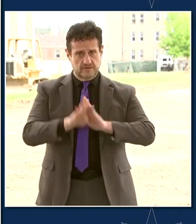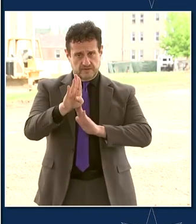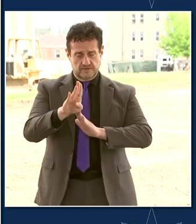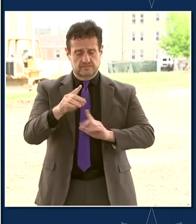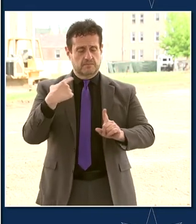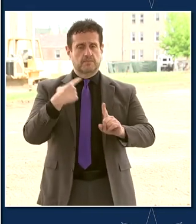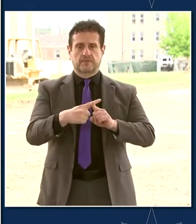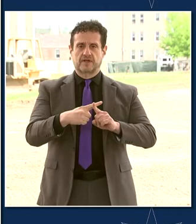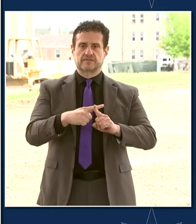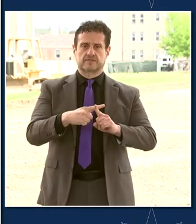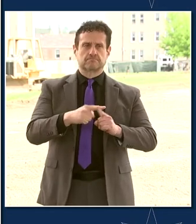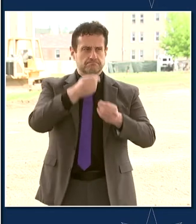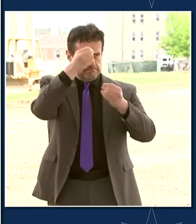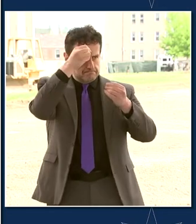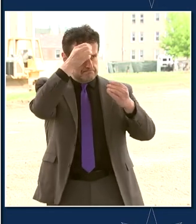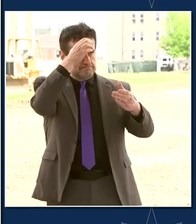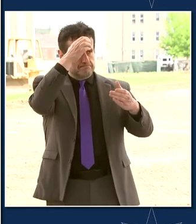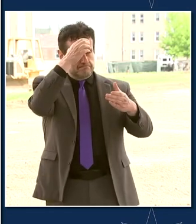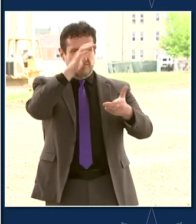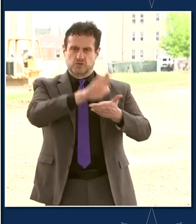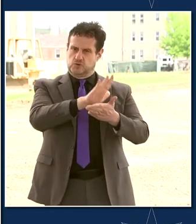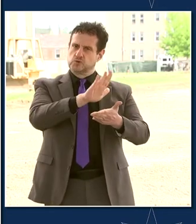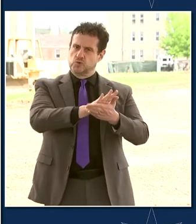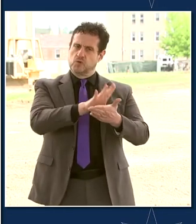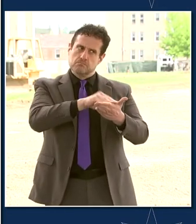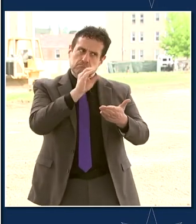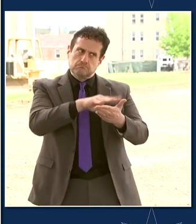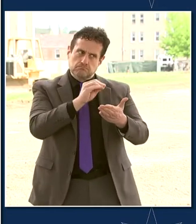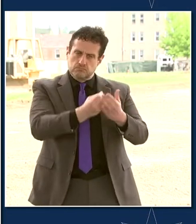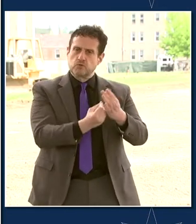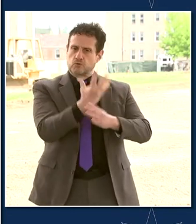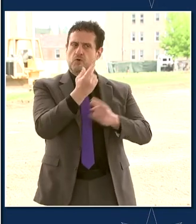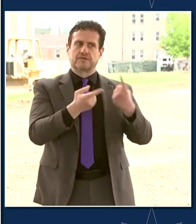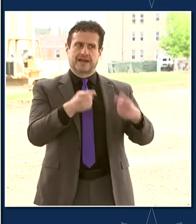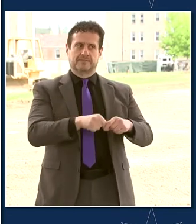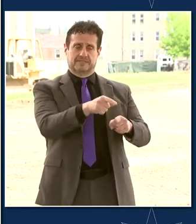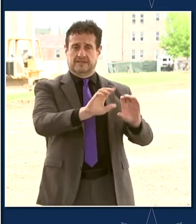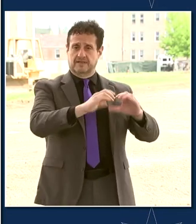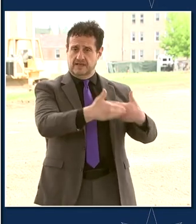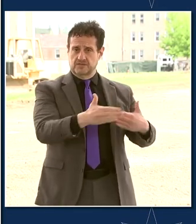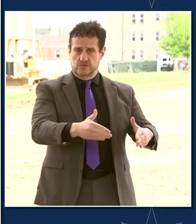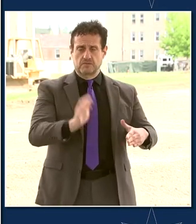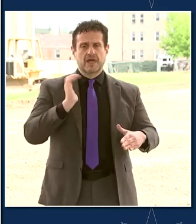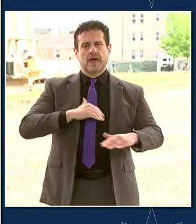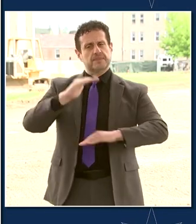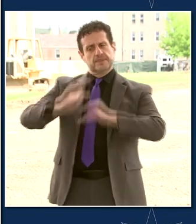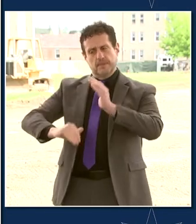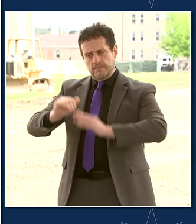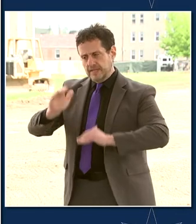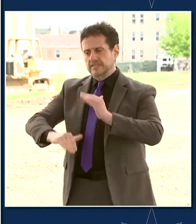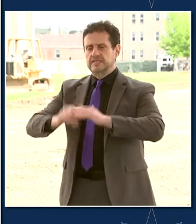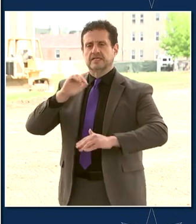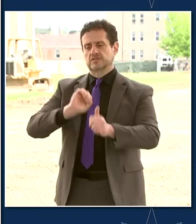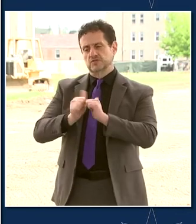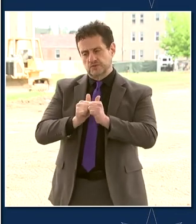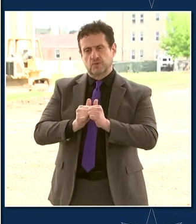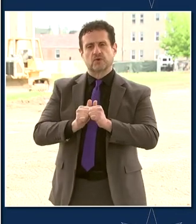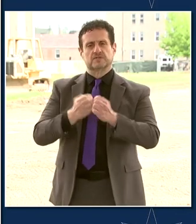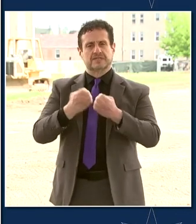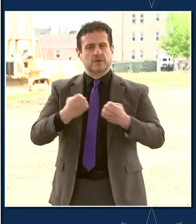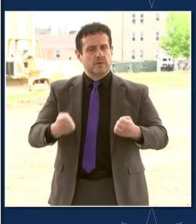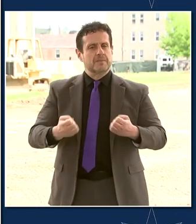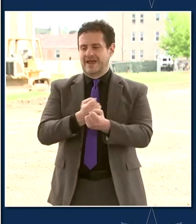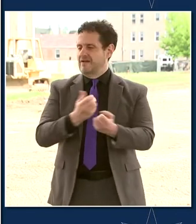to academic growth that happens in the classroom. And our facilities must be a reflection of this commitment